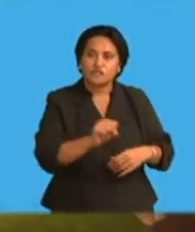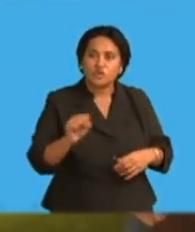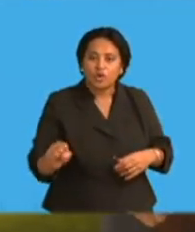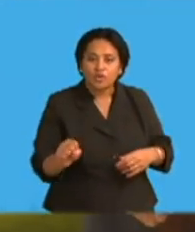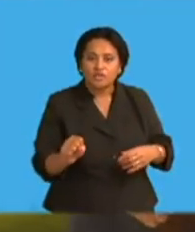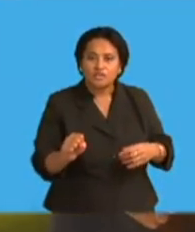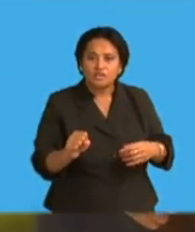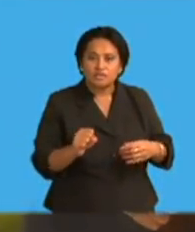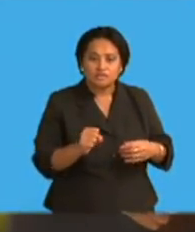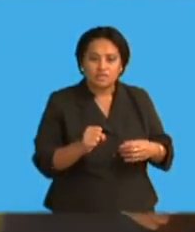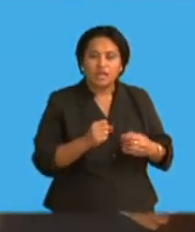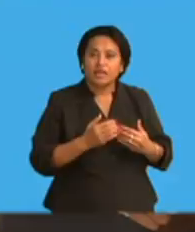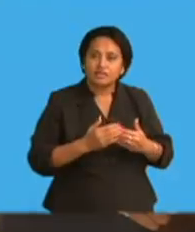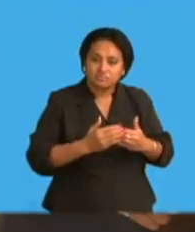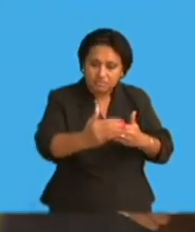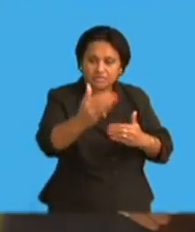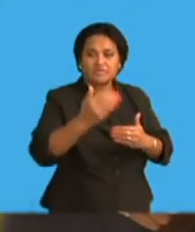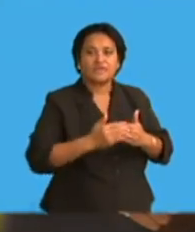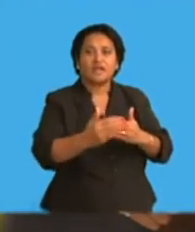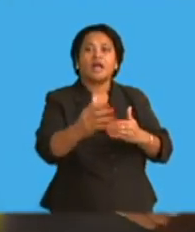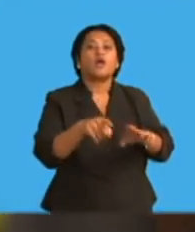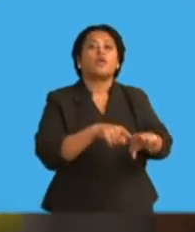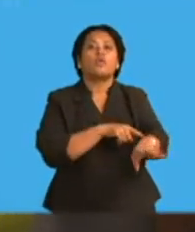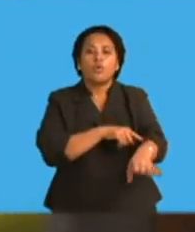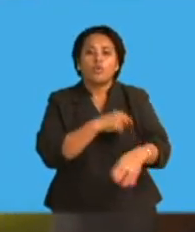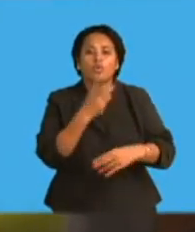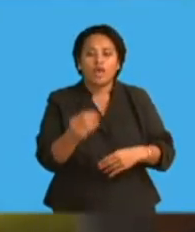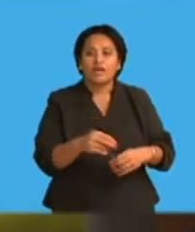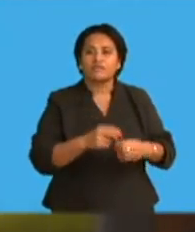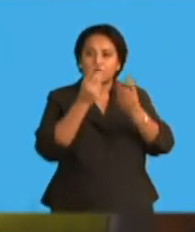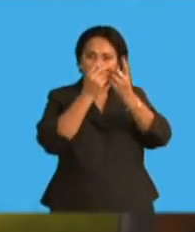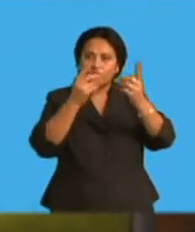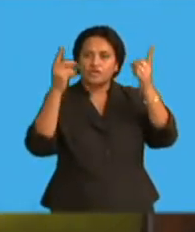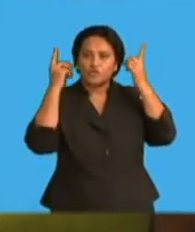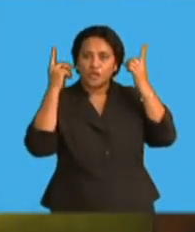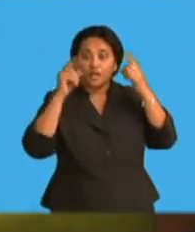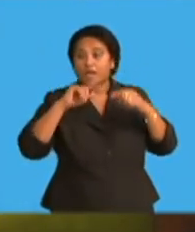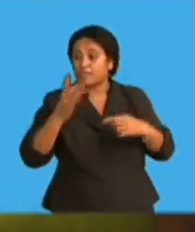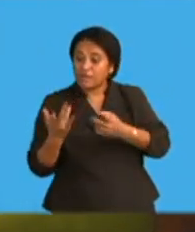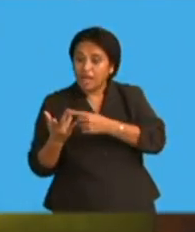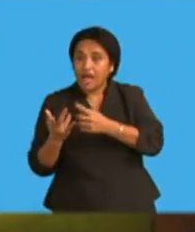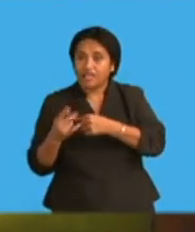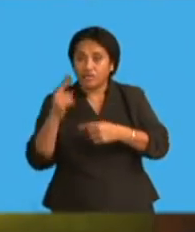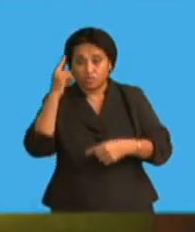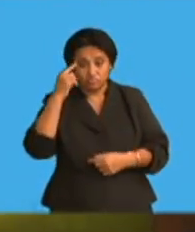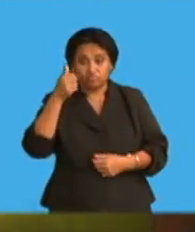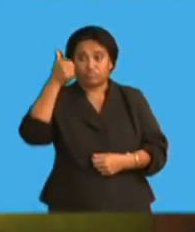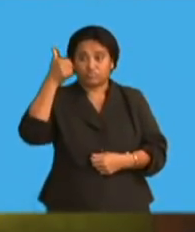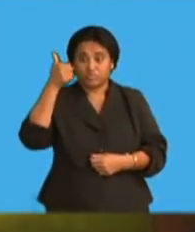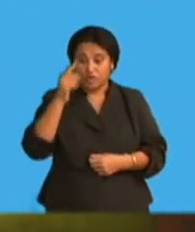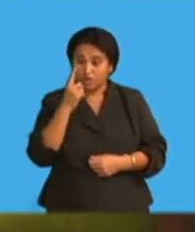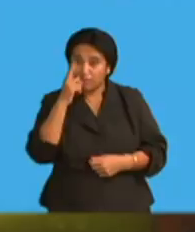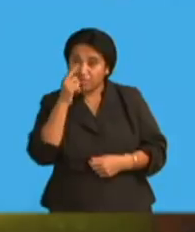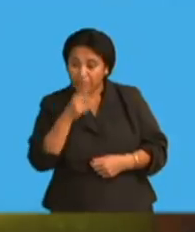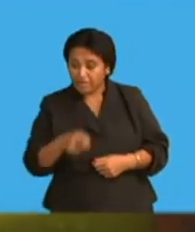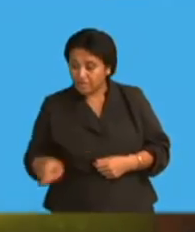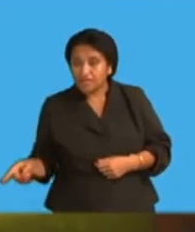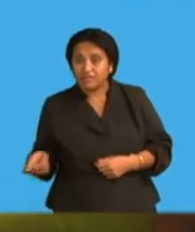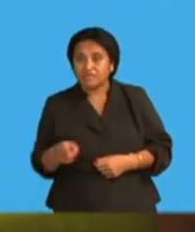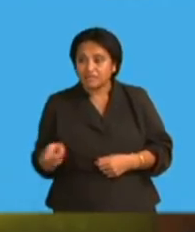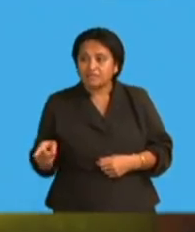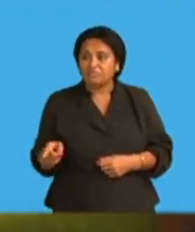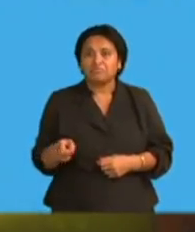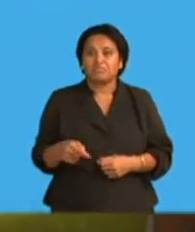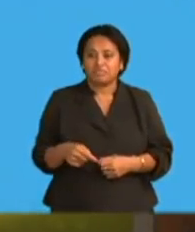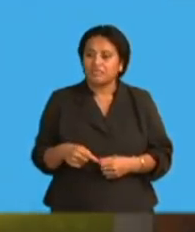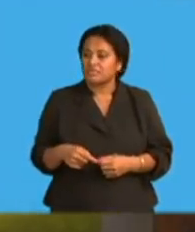even at the scholarship. They did not even get a peek at the scholarship. That's what happens, Madam Speaker, when you homogenize.